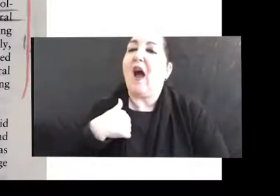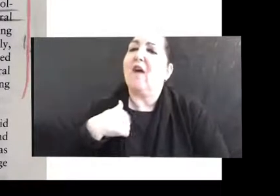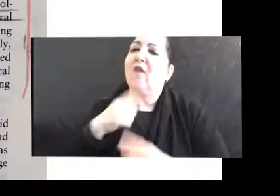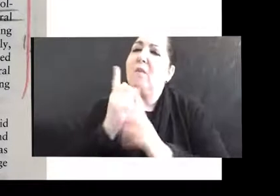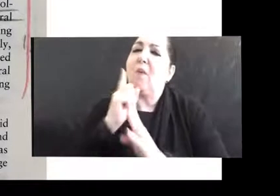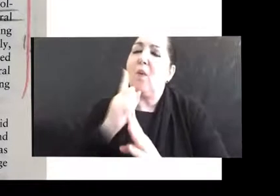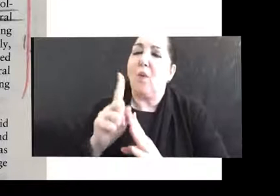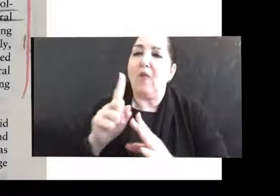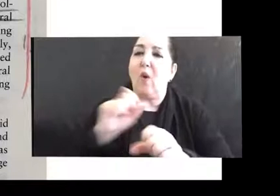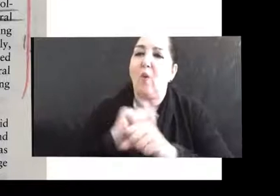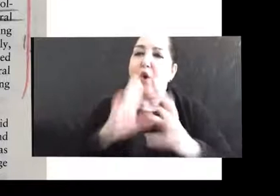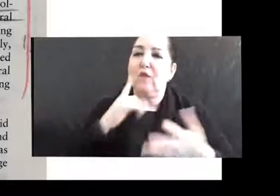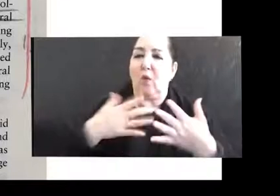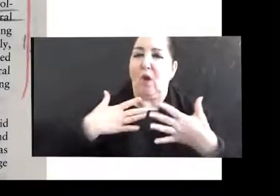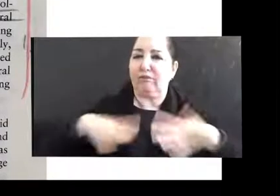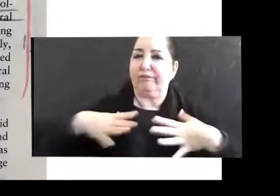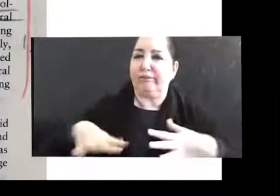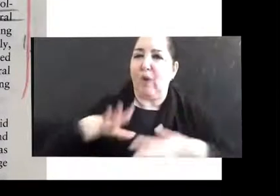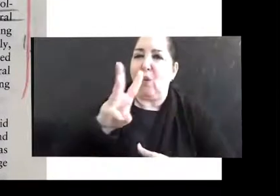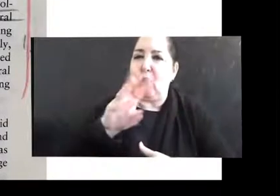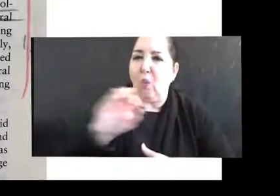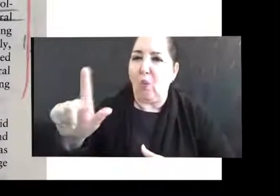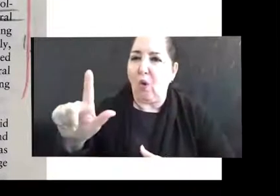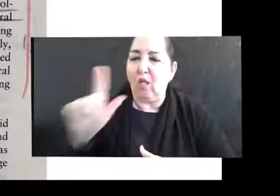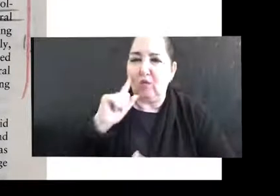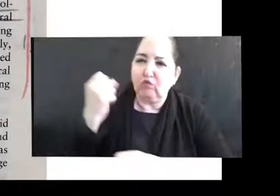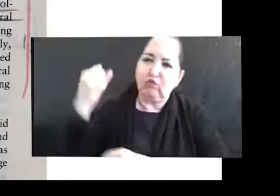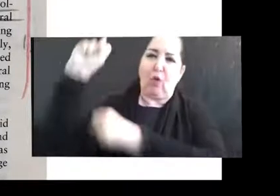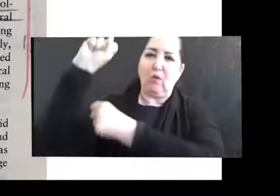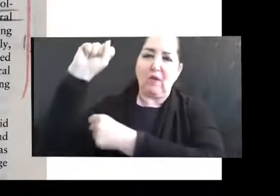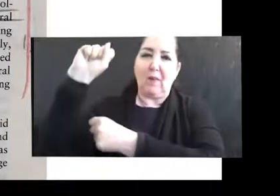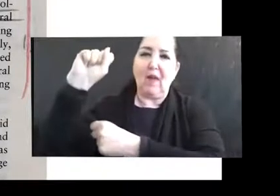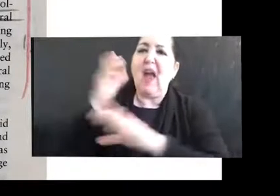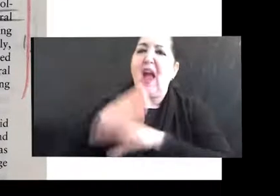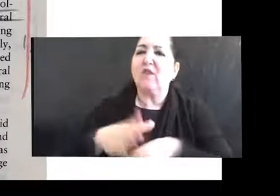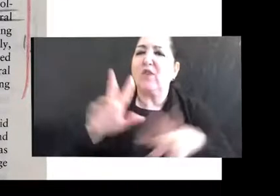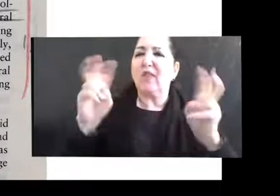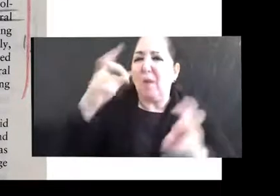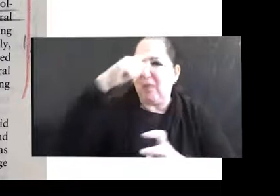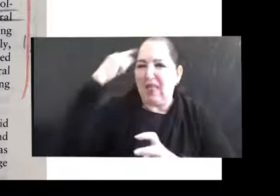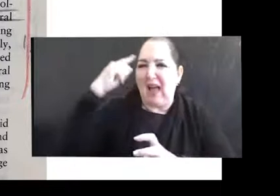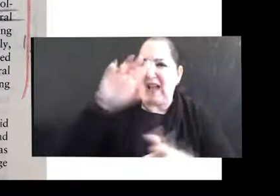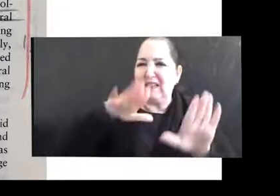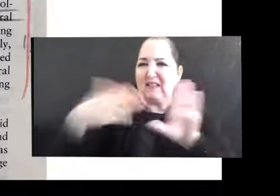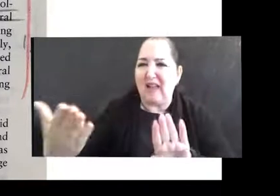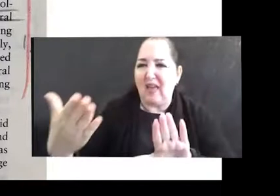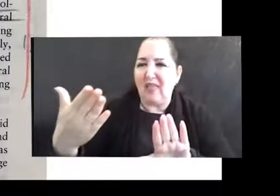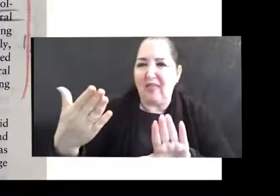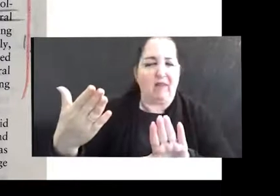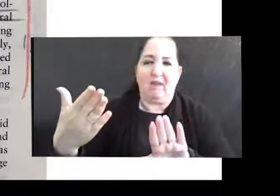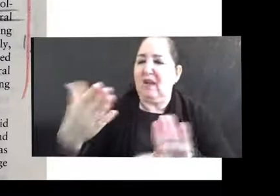the wool workers of Florence rose up. They were called the Ciompi at the time, after the Black Death